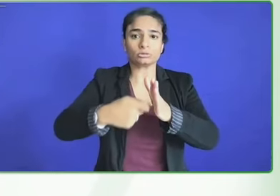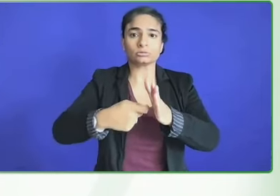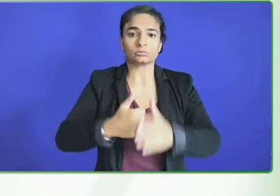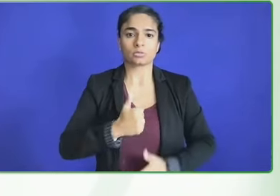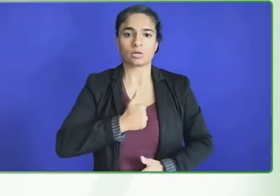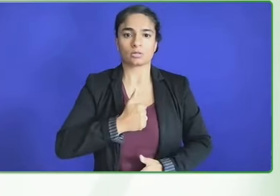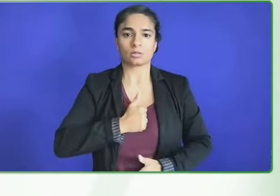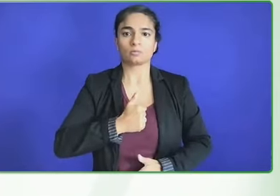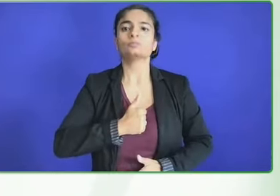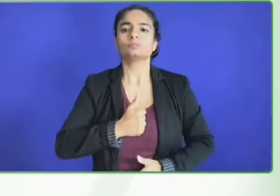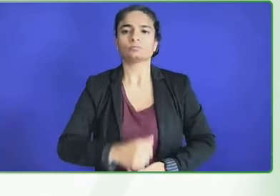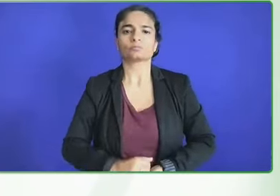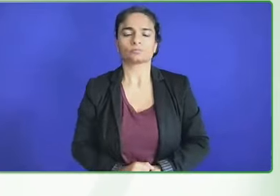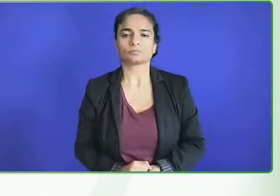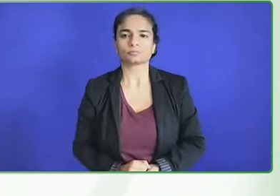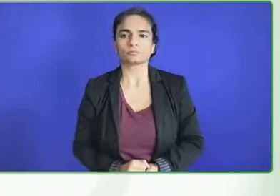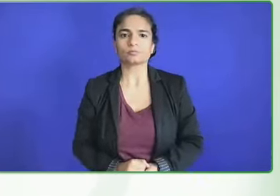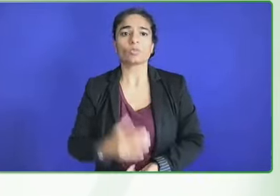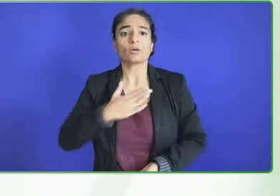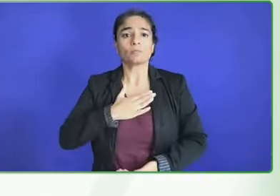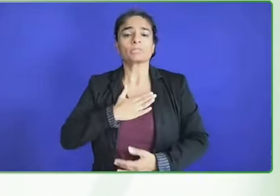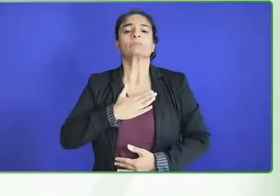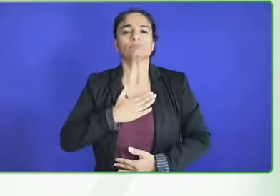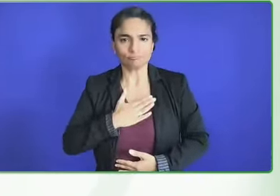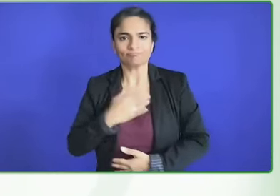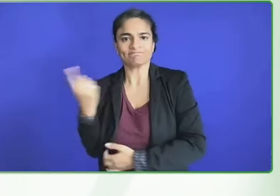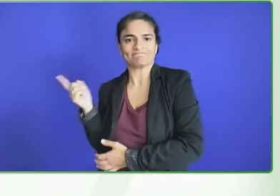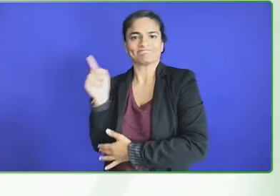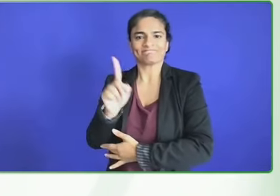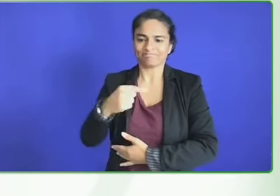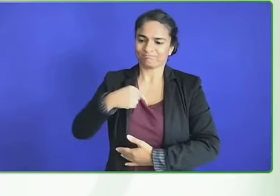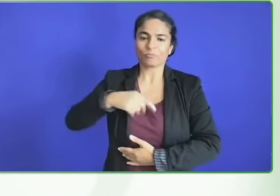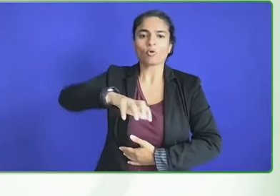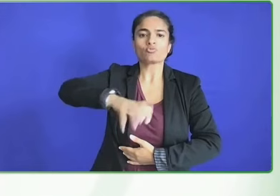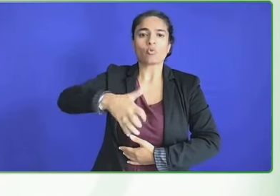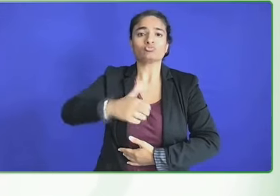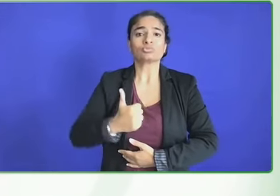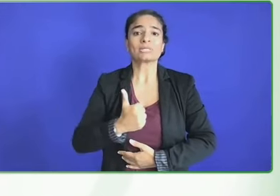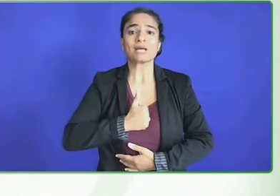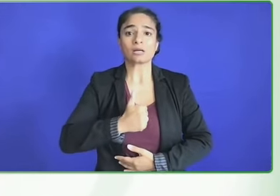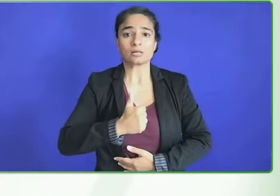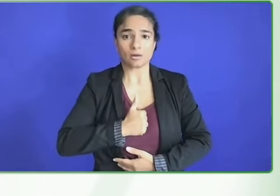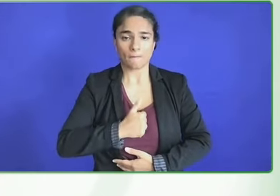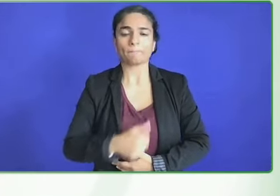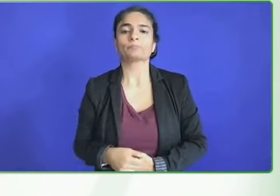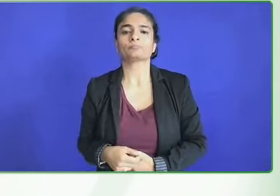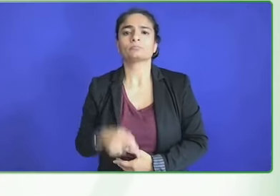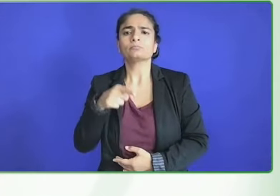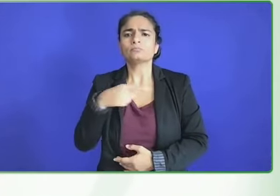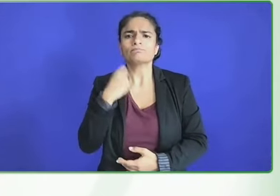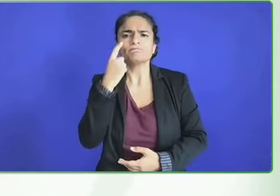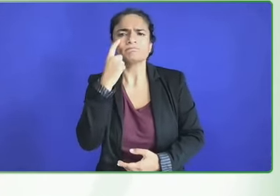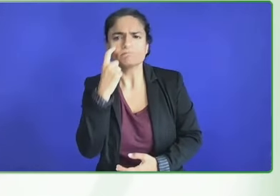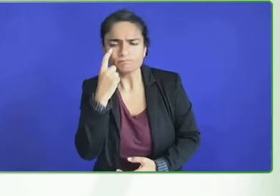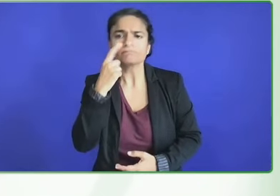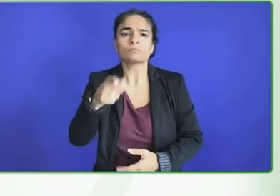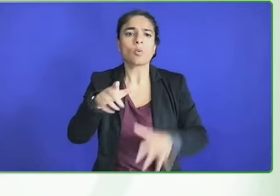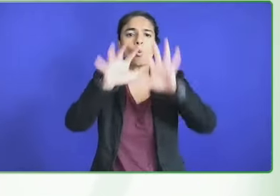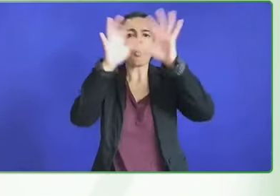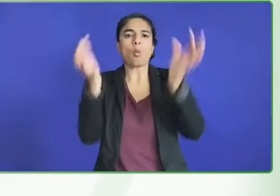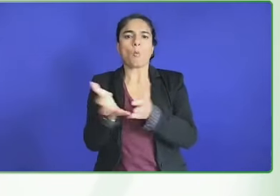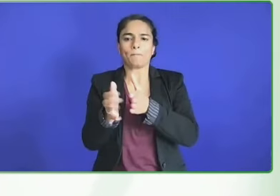up to all of us to keep up the pressure to help keep the need for a more accessible world top of mind for decision makers